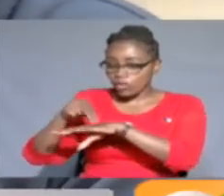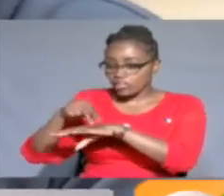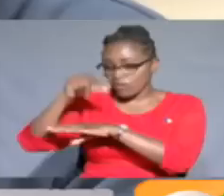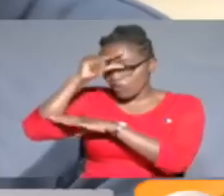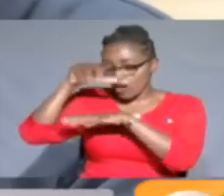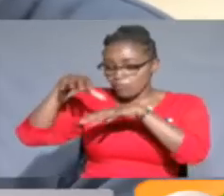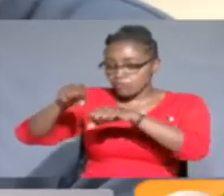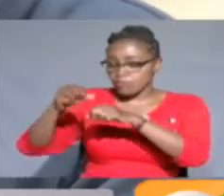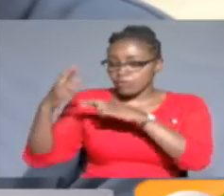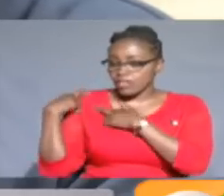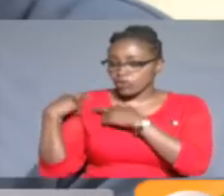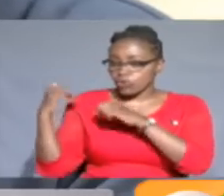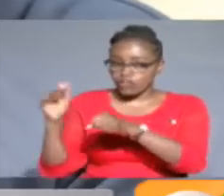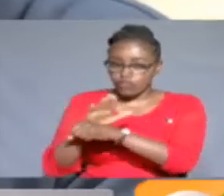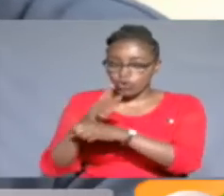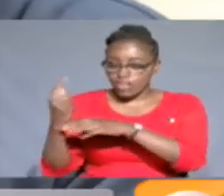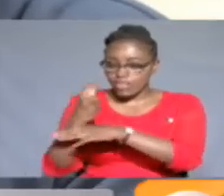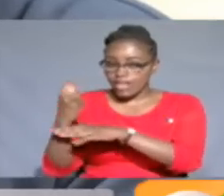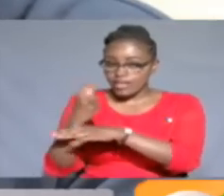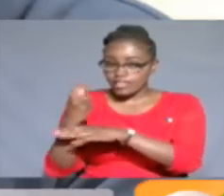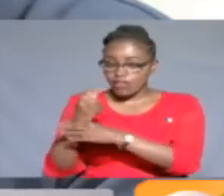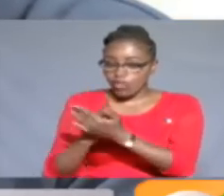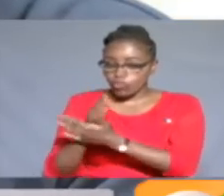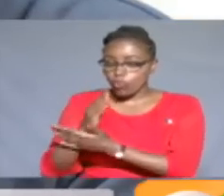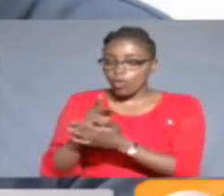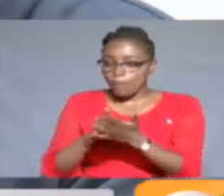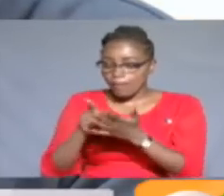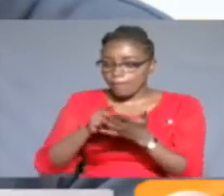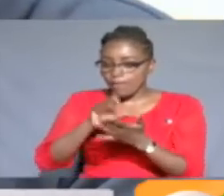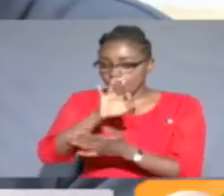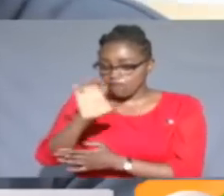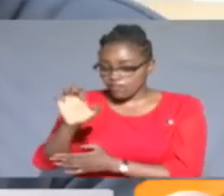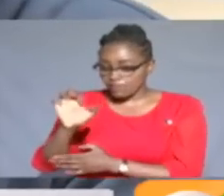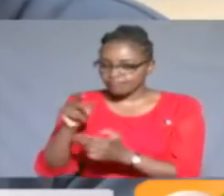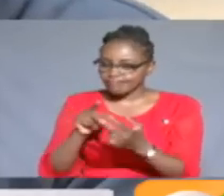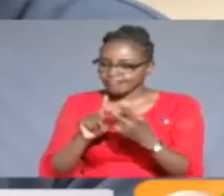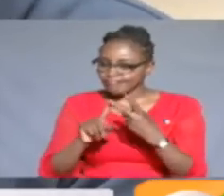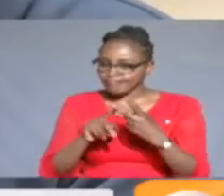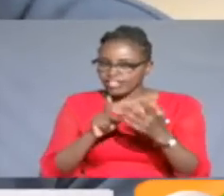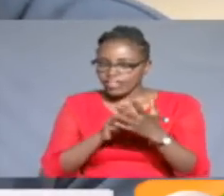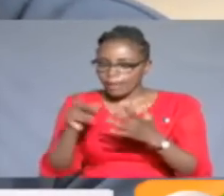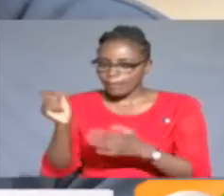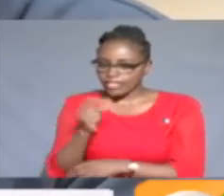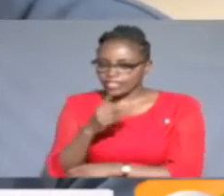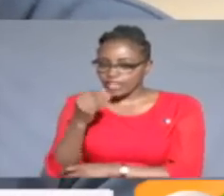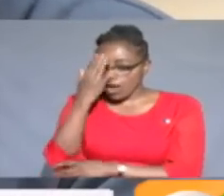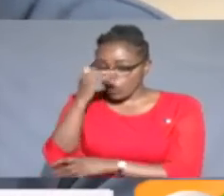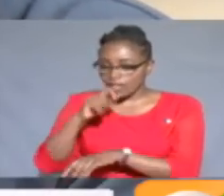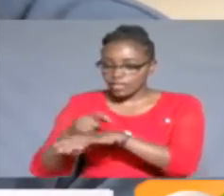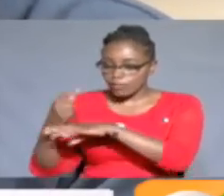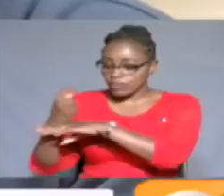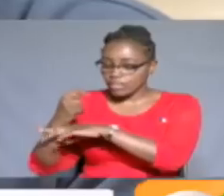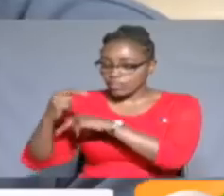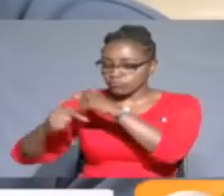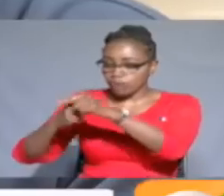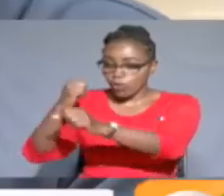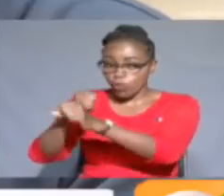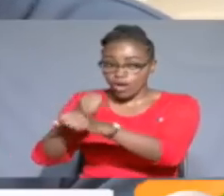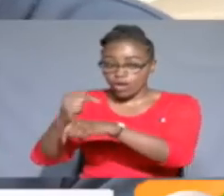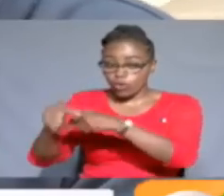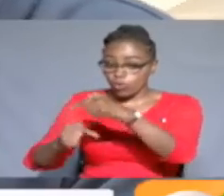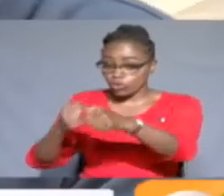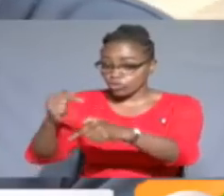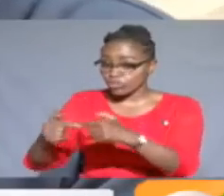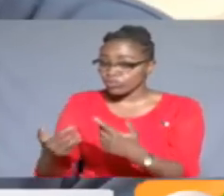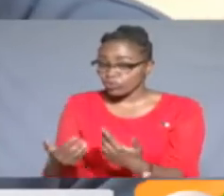whole role, whereby they train by paying the fees, they pay the salaries because when you're on a training position, you're working,